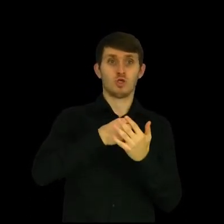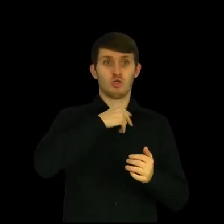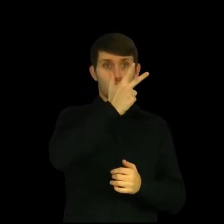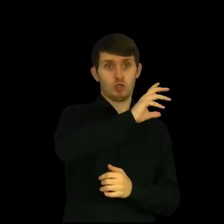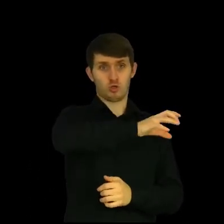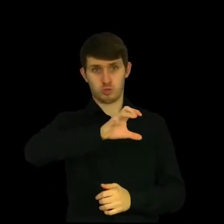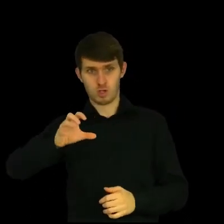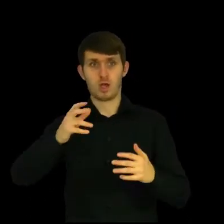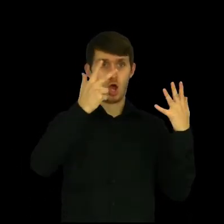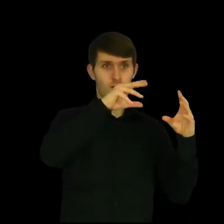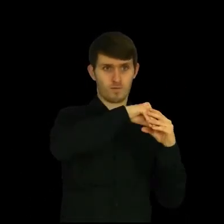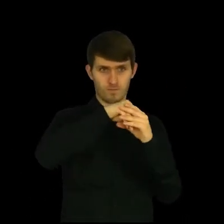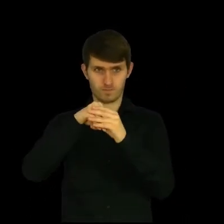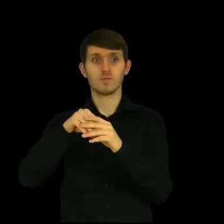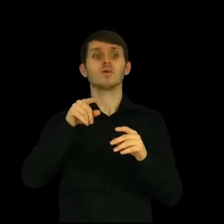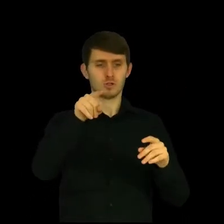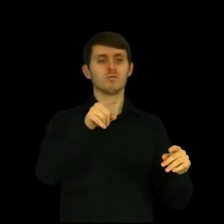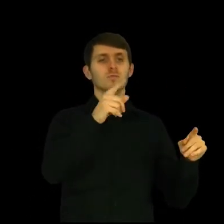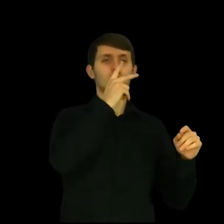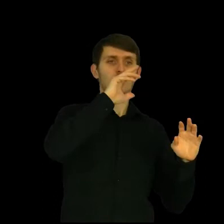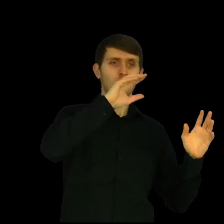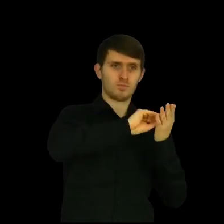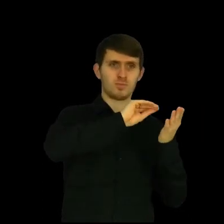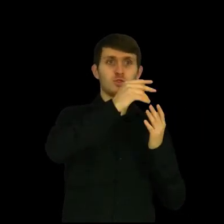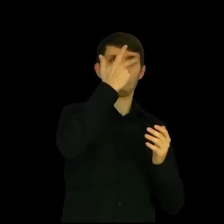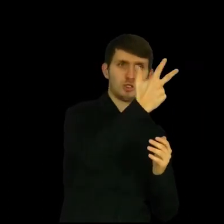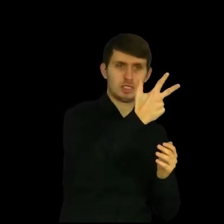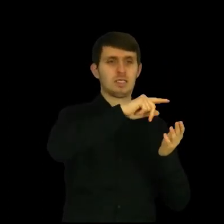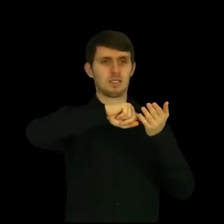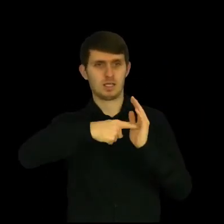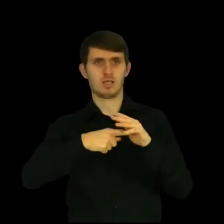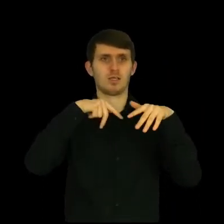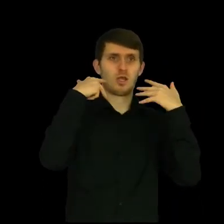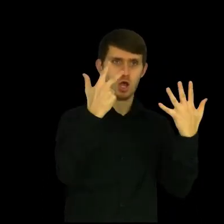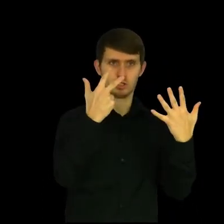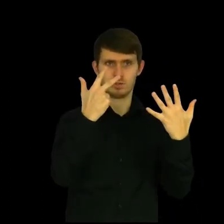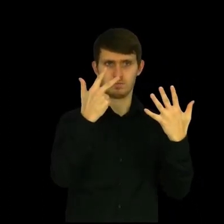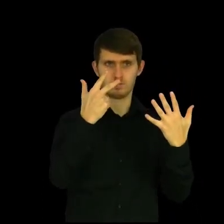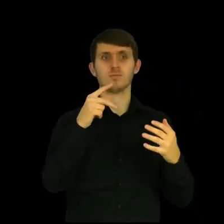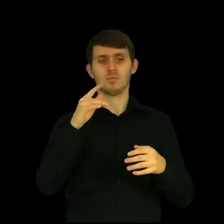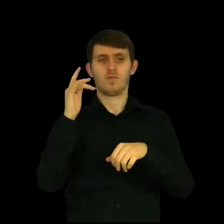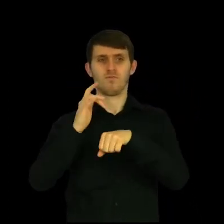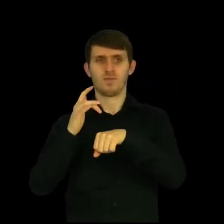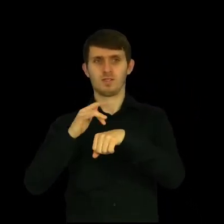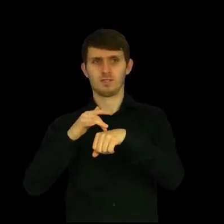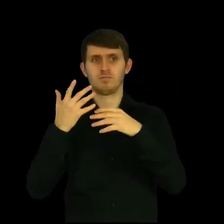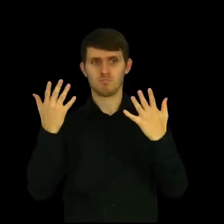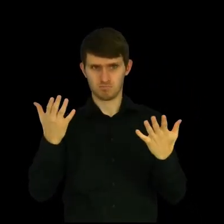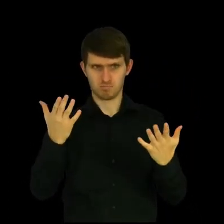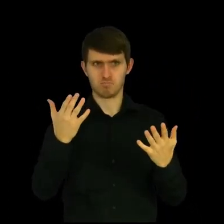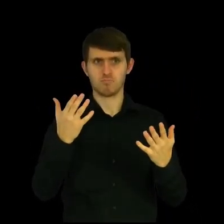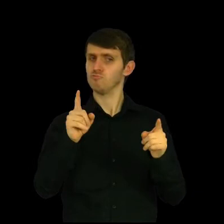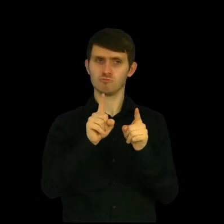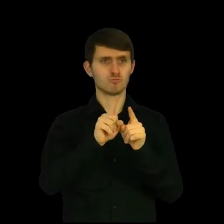write 3, let me do those same colors. We could also write that 3 times 8, so if I have